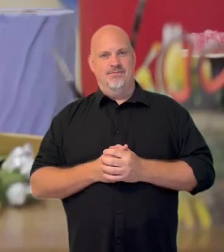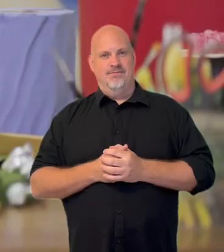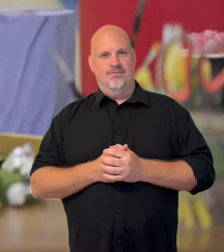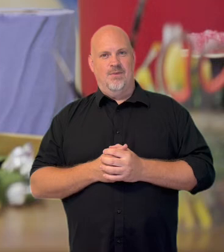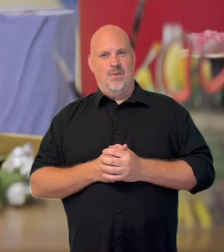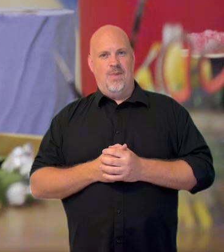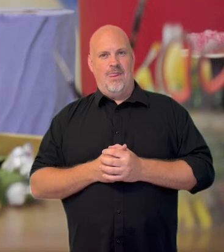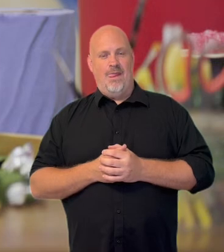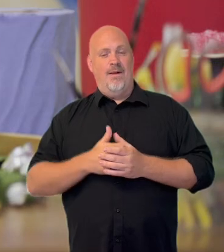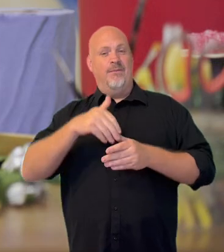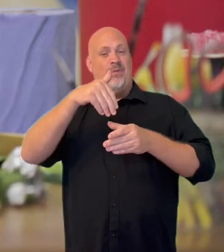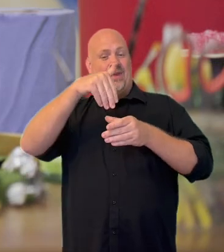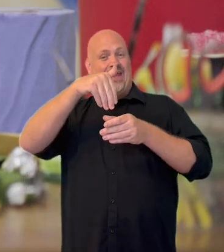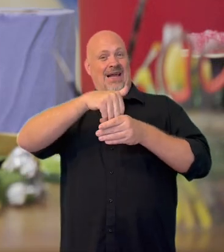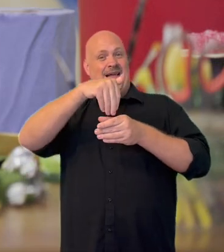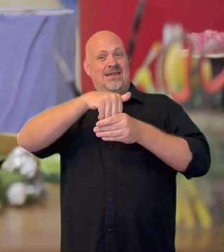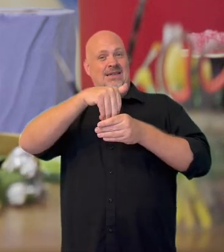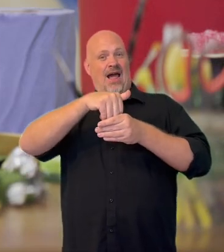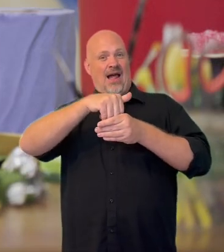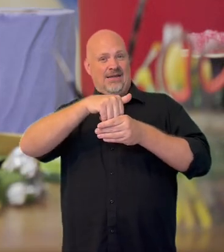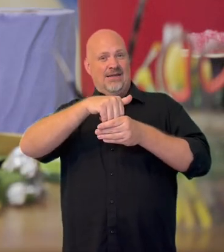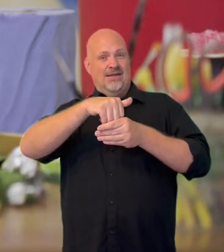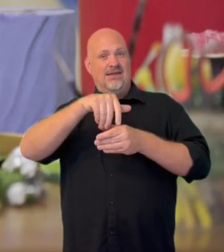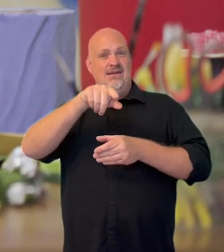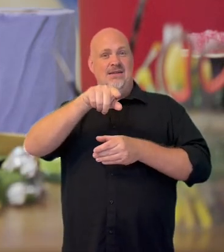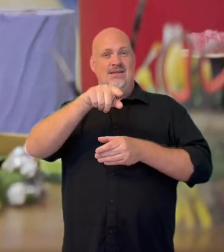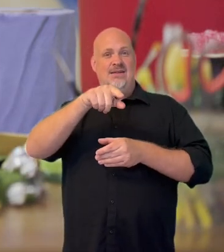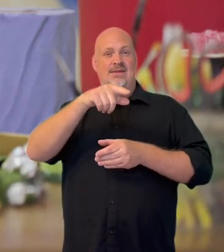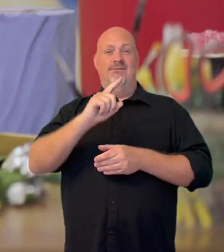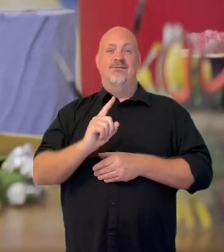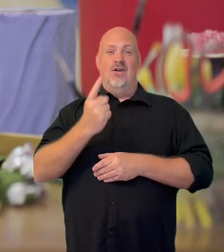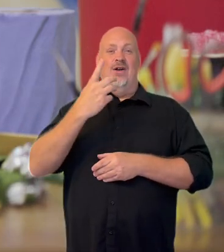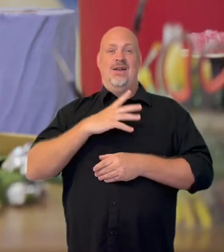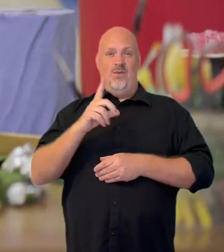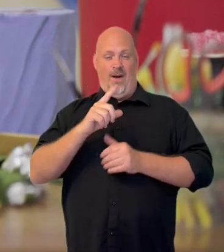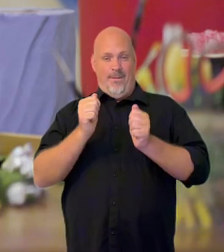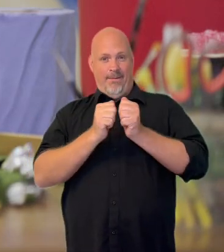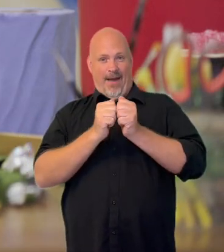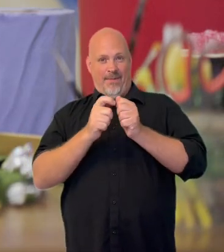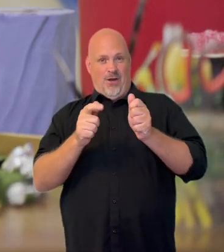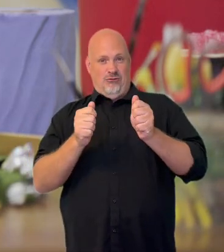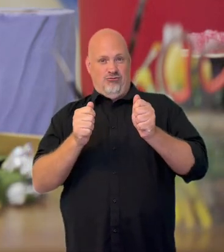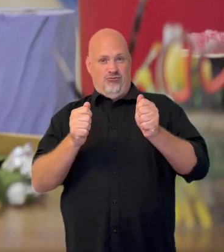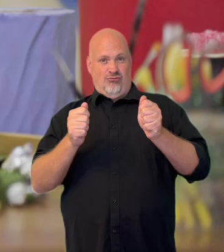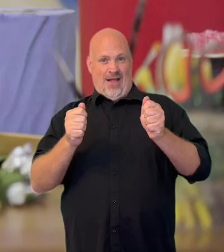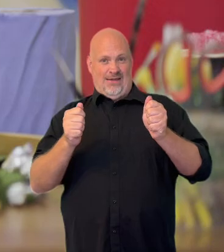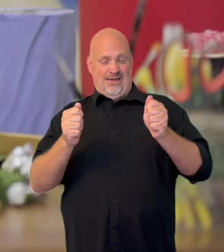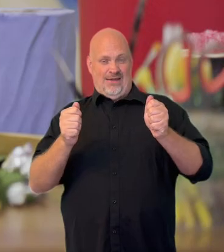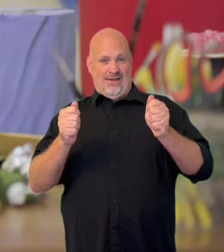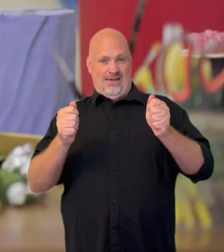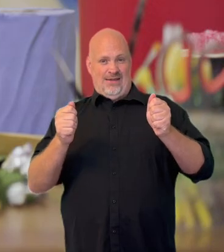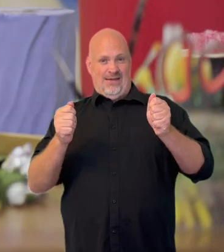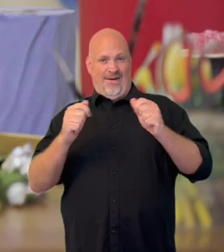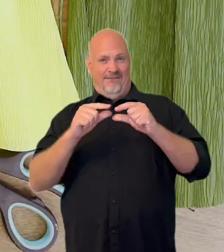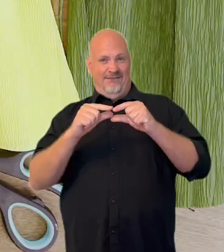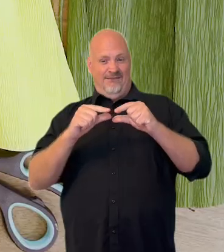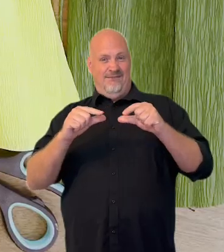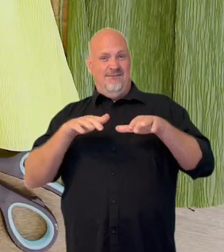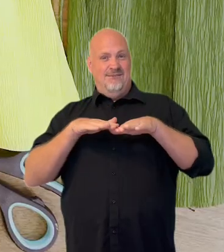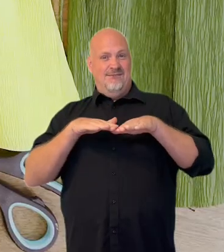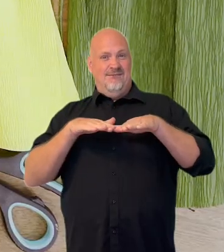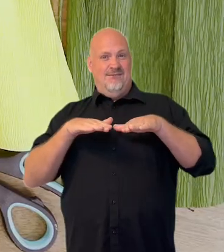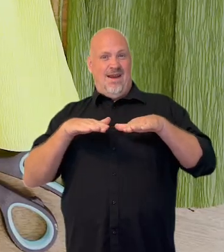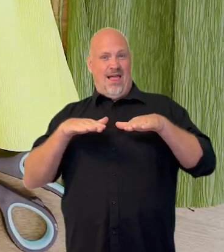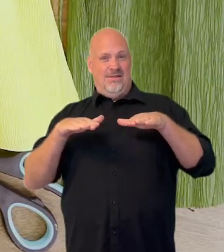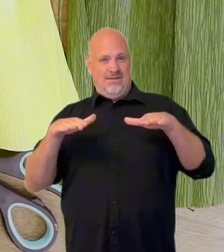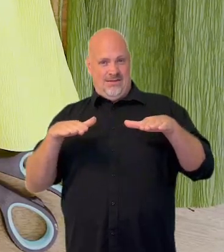So to make the inside bits, what you first need to do is to stretch out your paper nice and flat. So you want to make